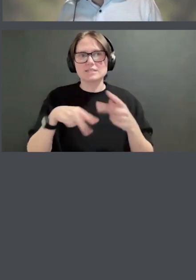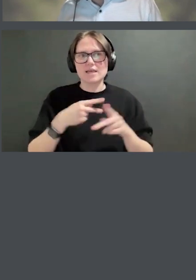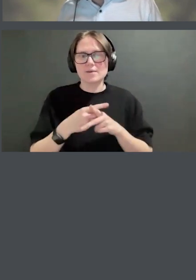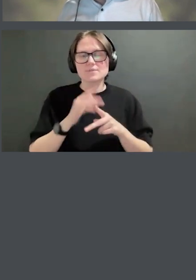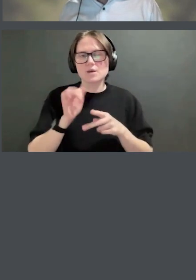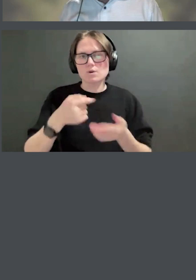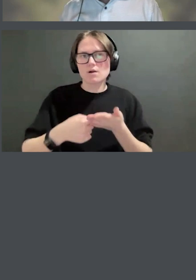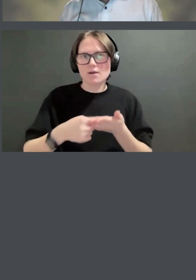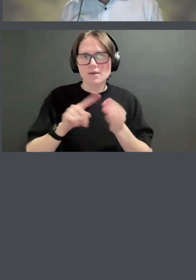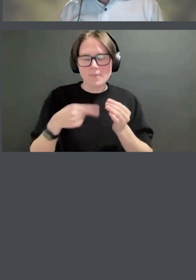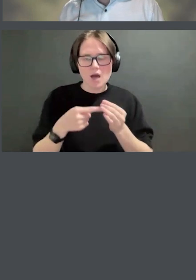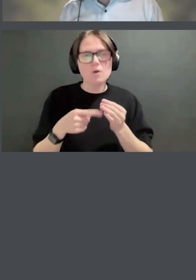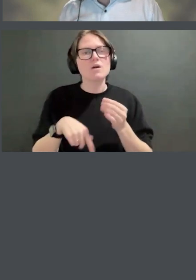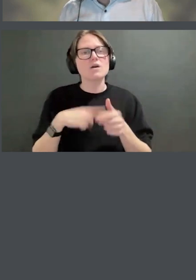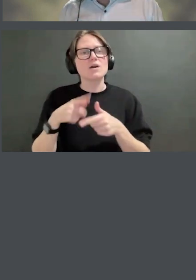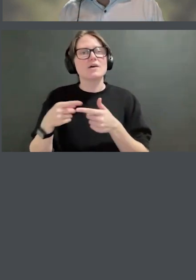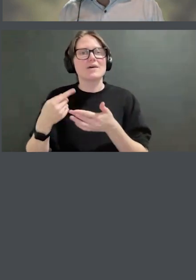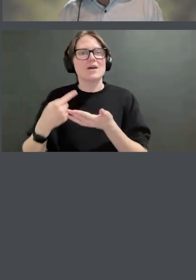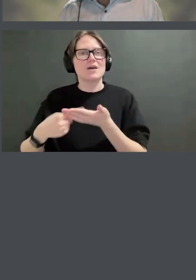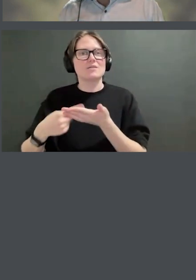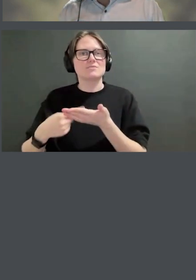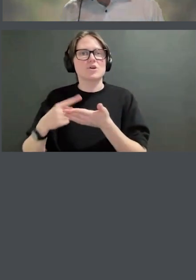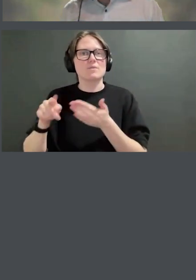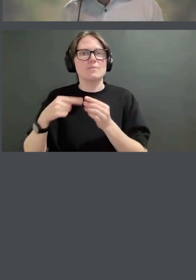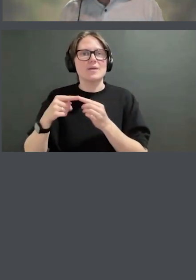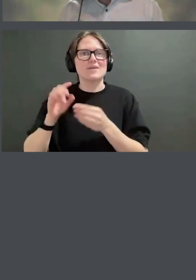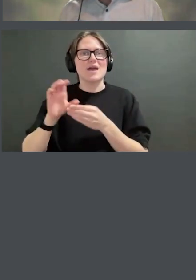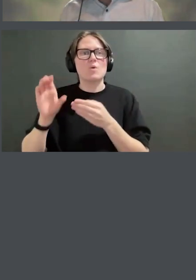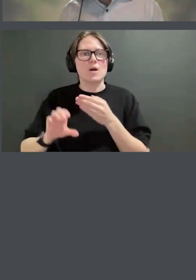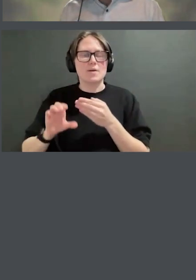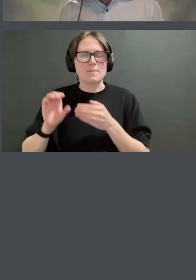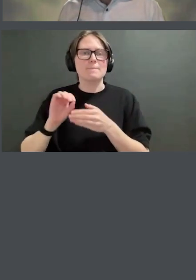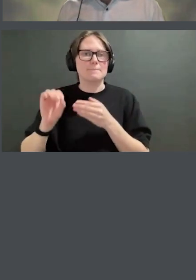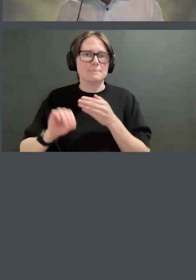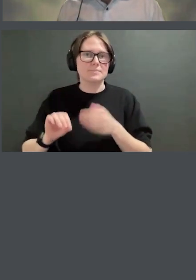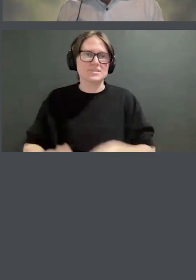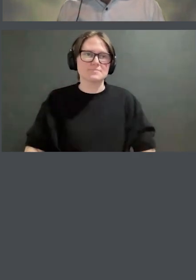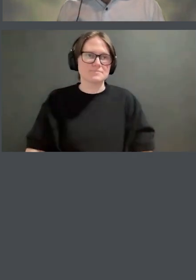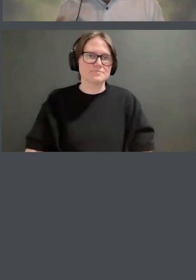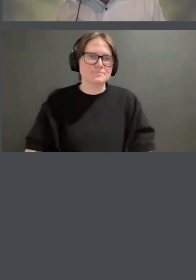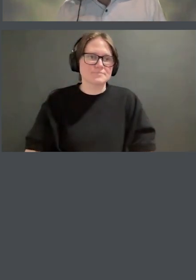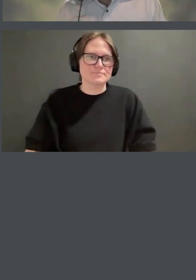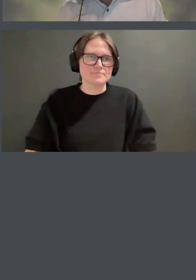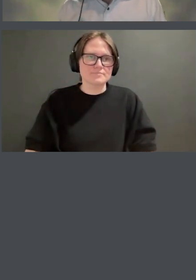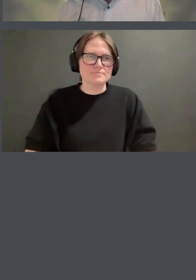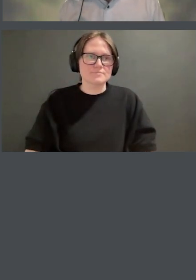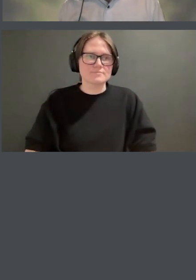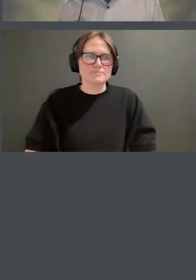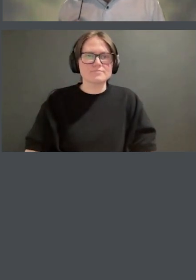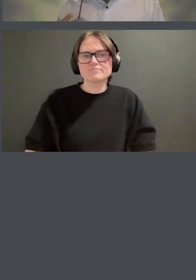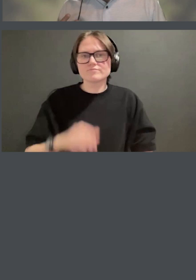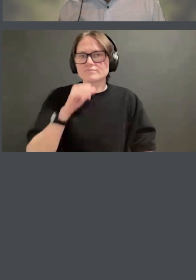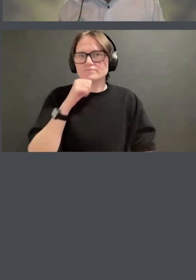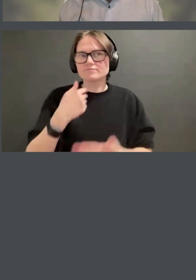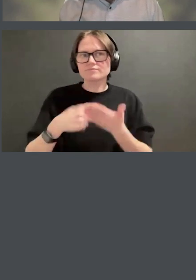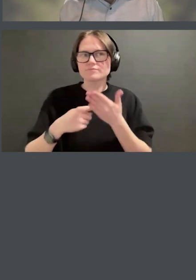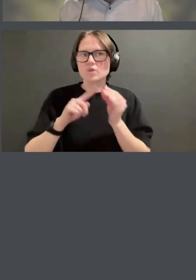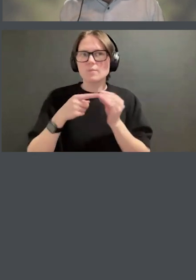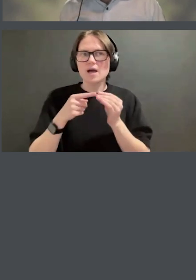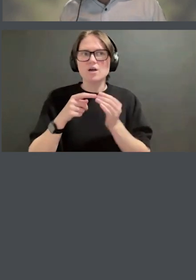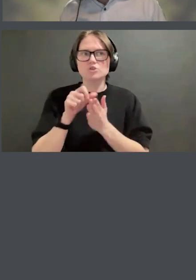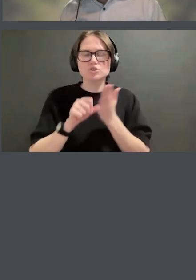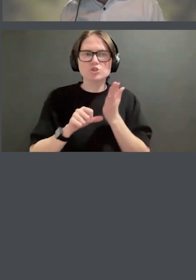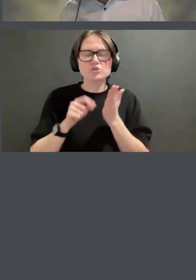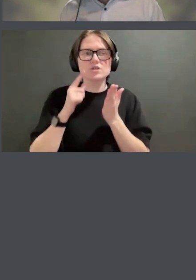then look at some of the outcomes from the surgical devices. I'm not going to cover surgeries that we do for creating an